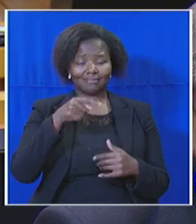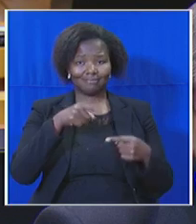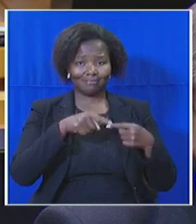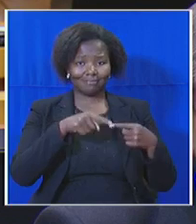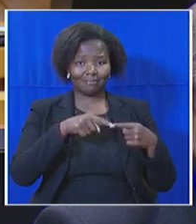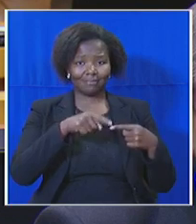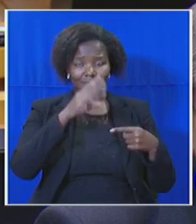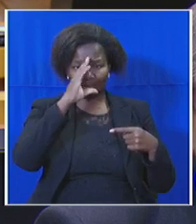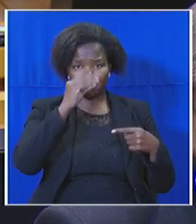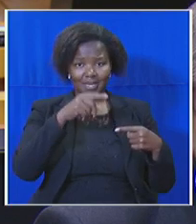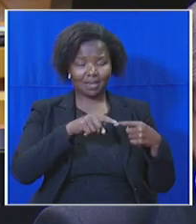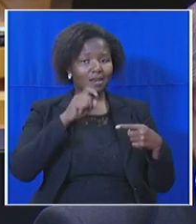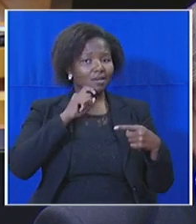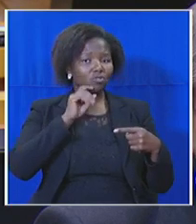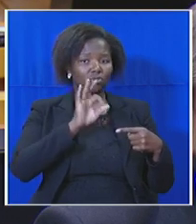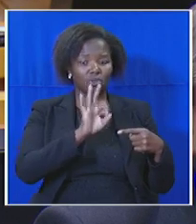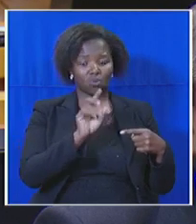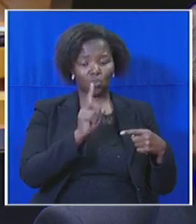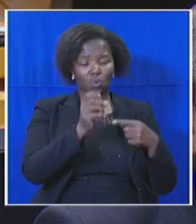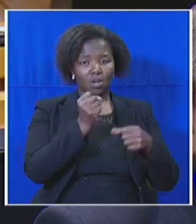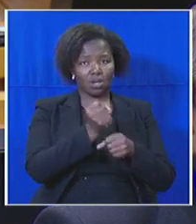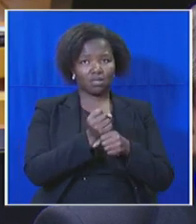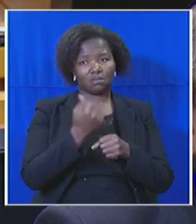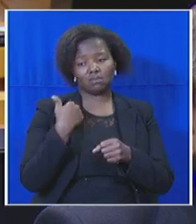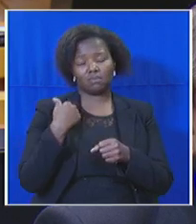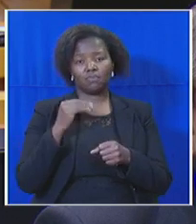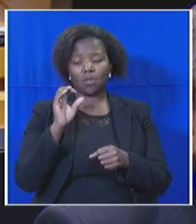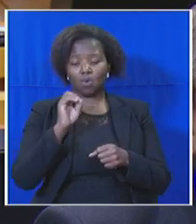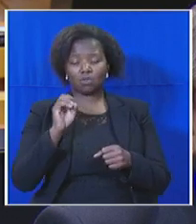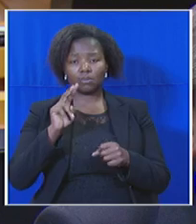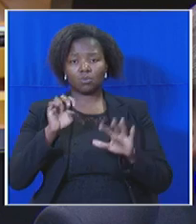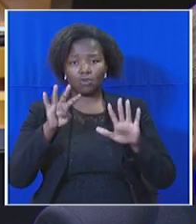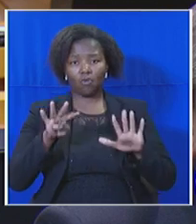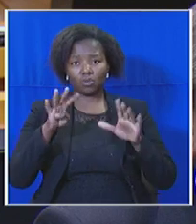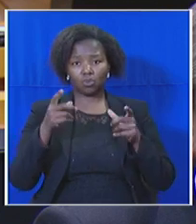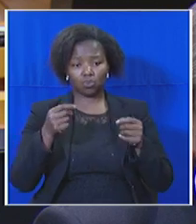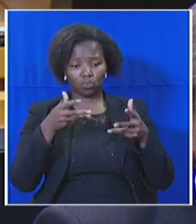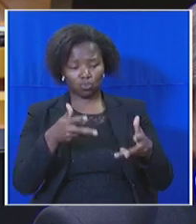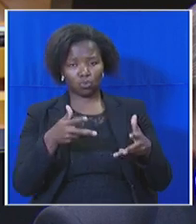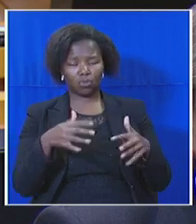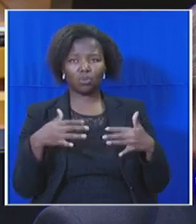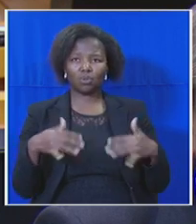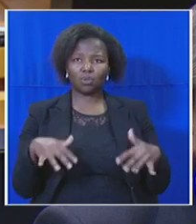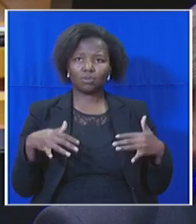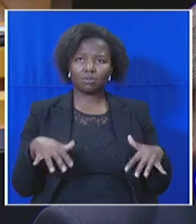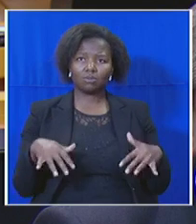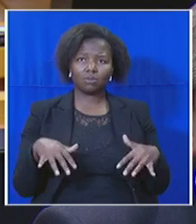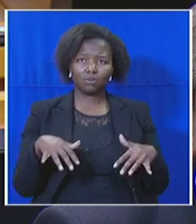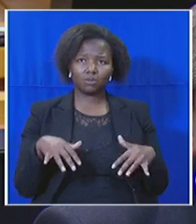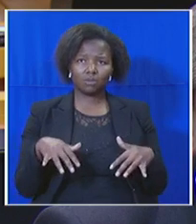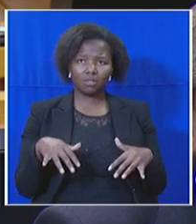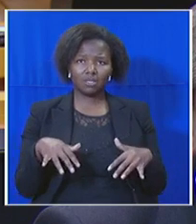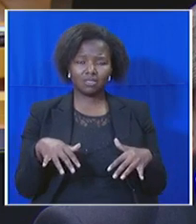31-year-old Zondani conduct on October 17, 2014 was callous and